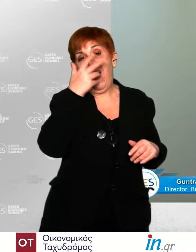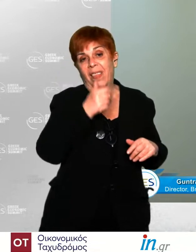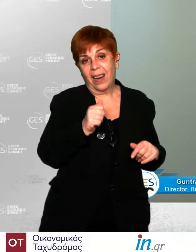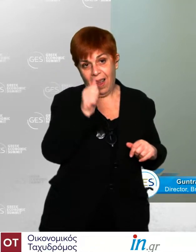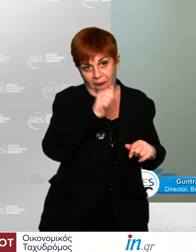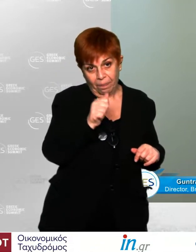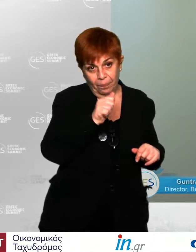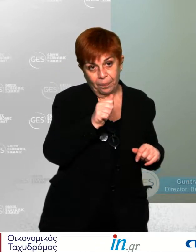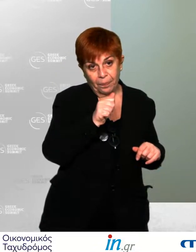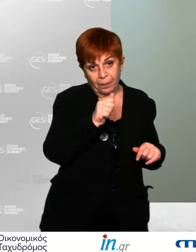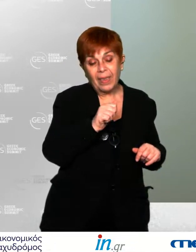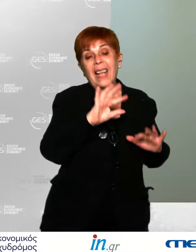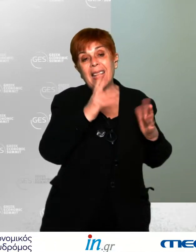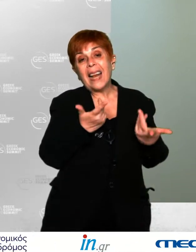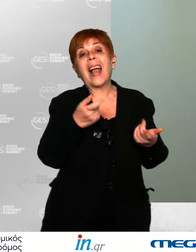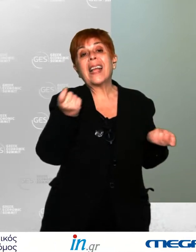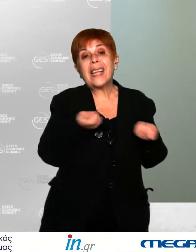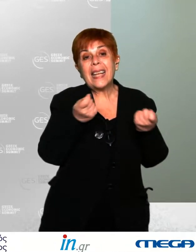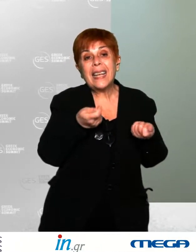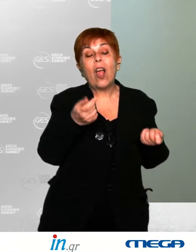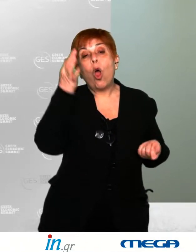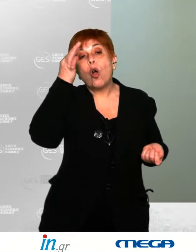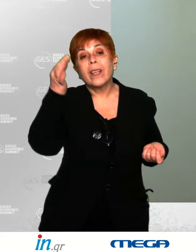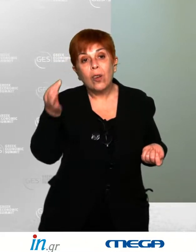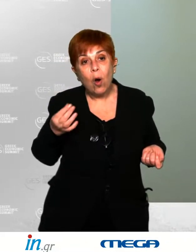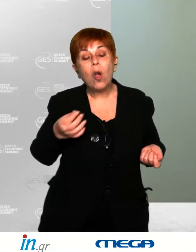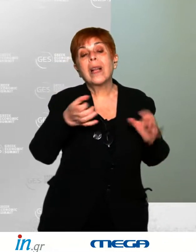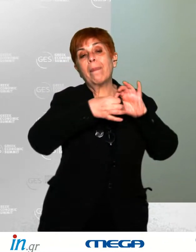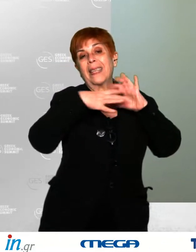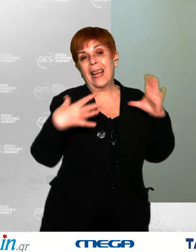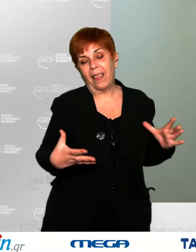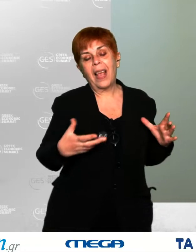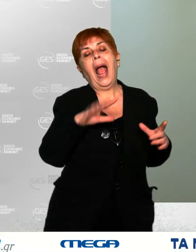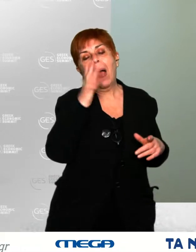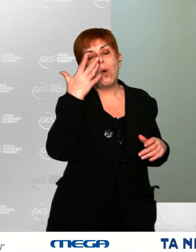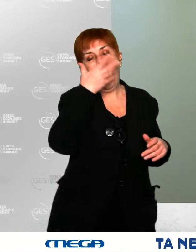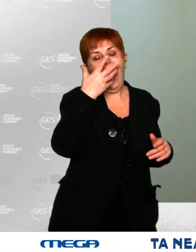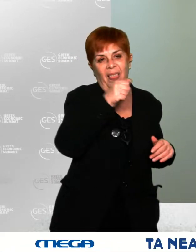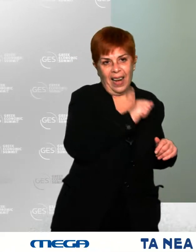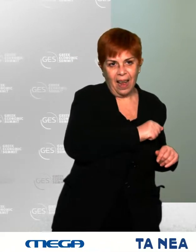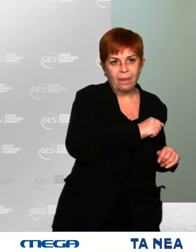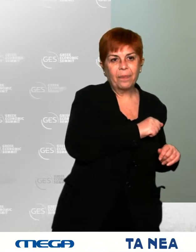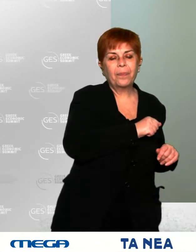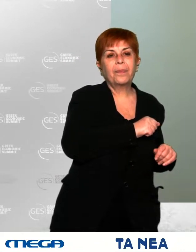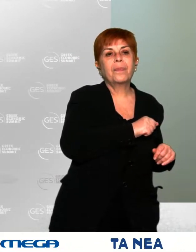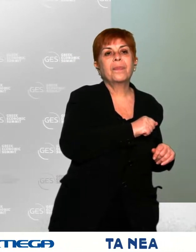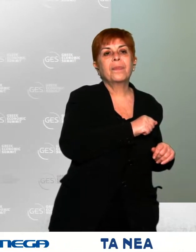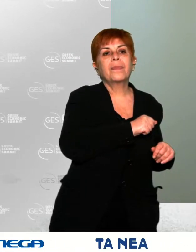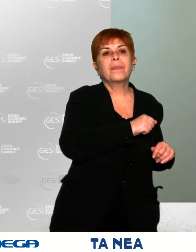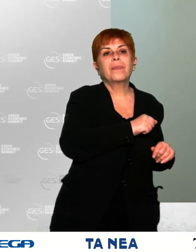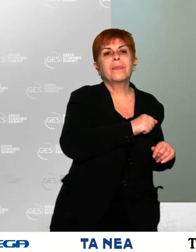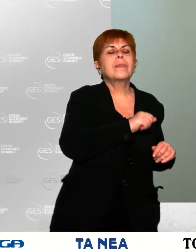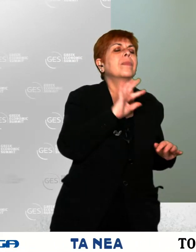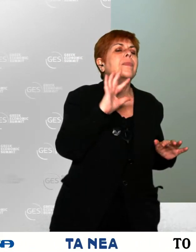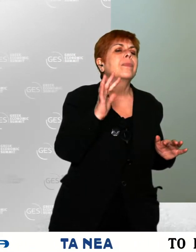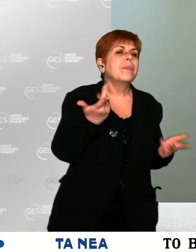to decarbonize. Now, I think your question then is, suppose the world,